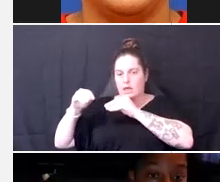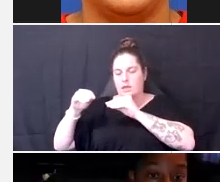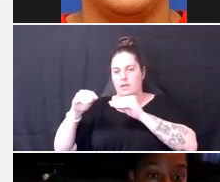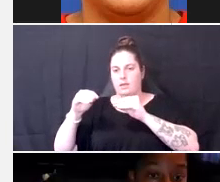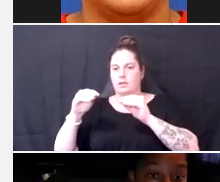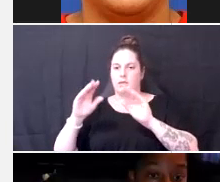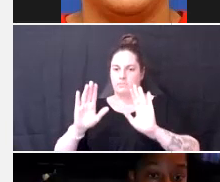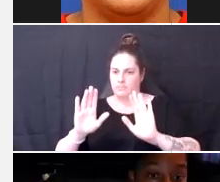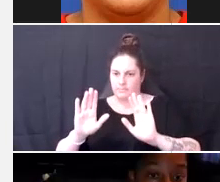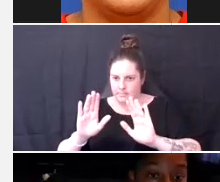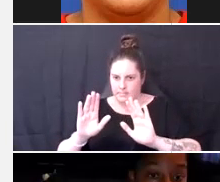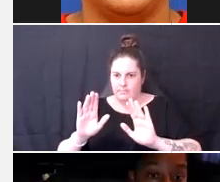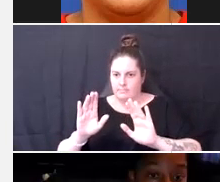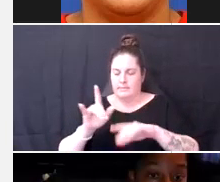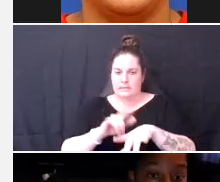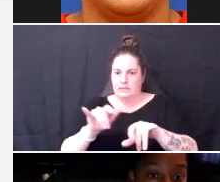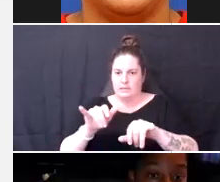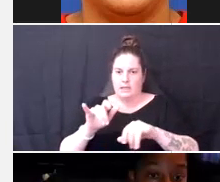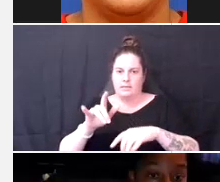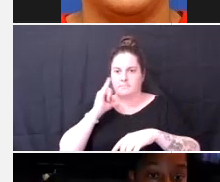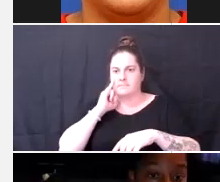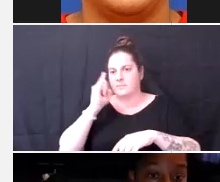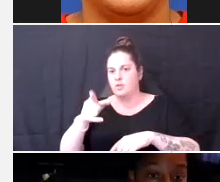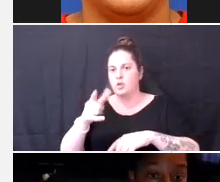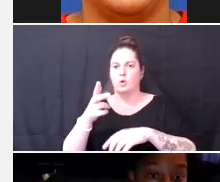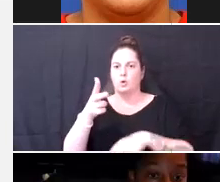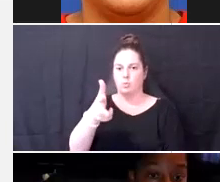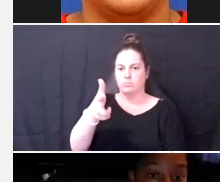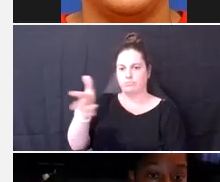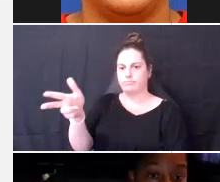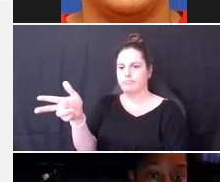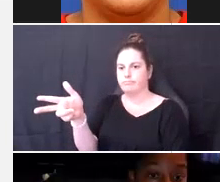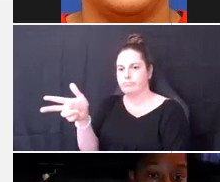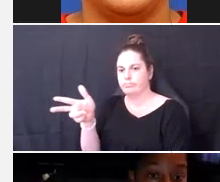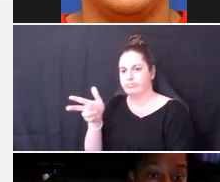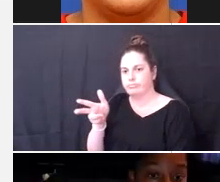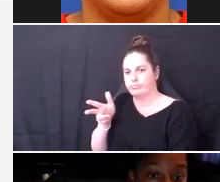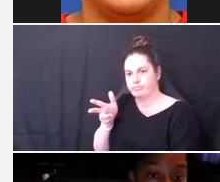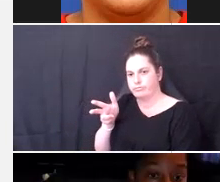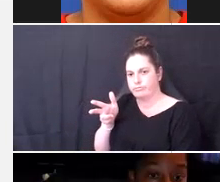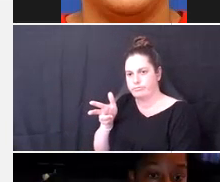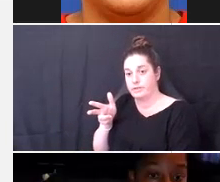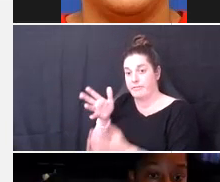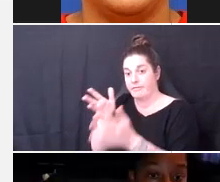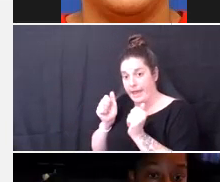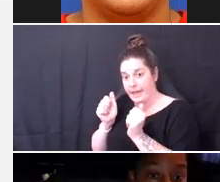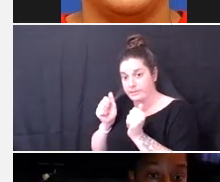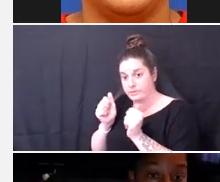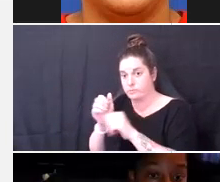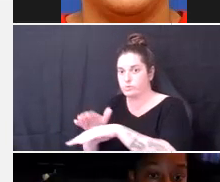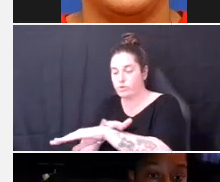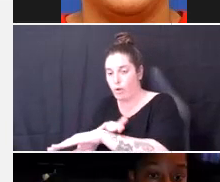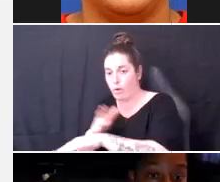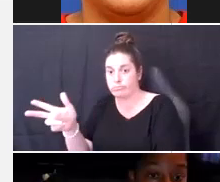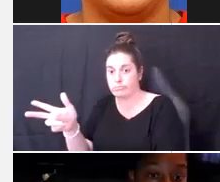while you're backing up, for example. We're not going to go there. Acceleration for us is positive. Hit the